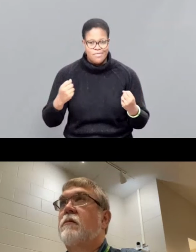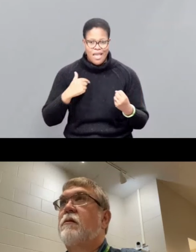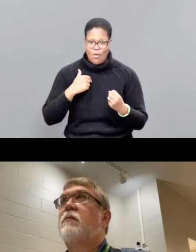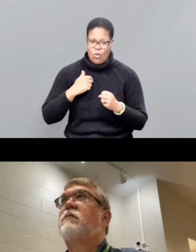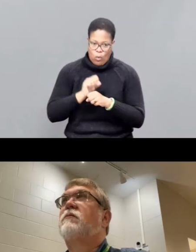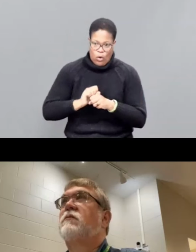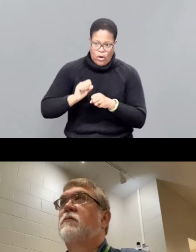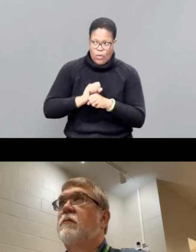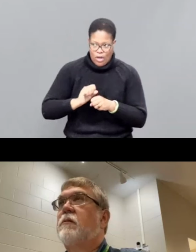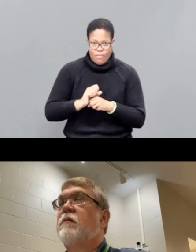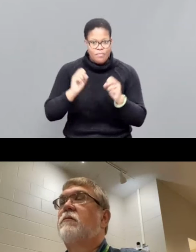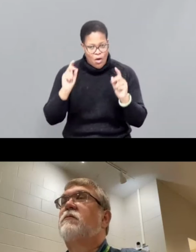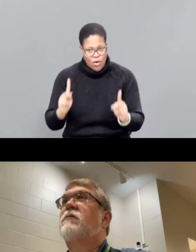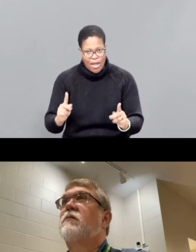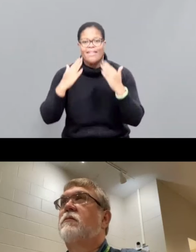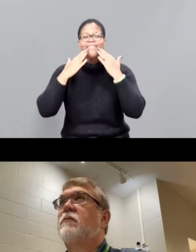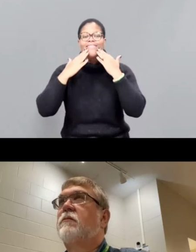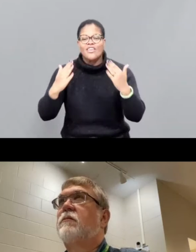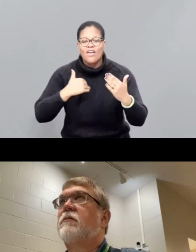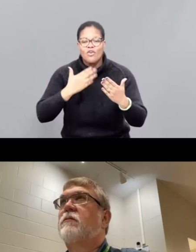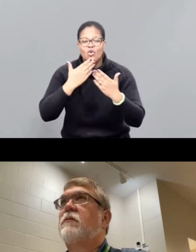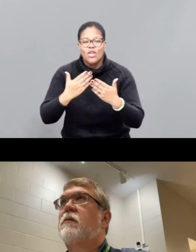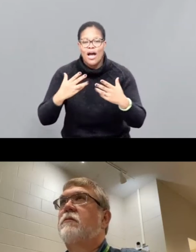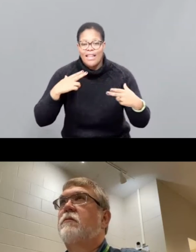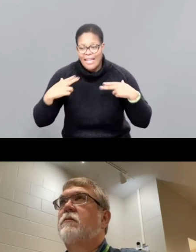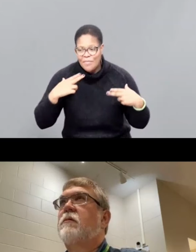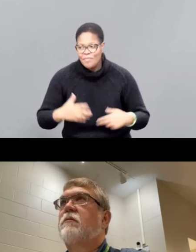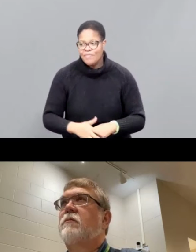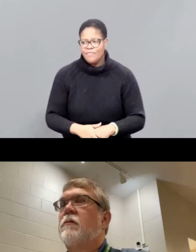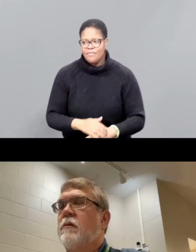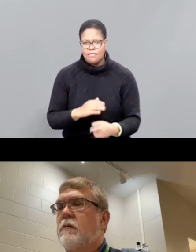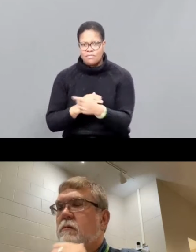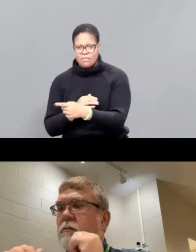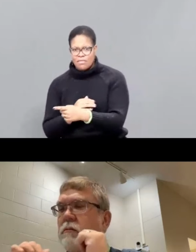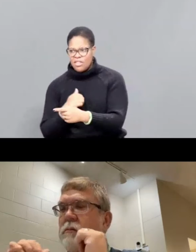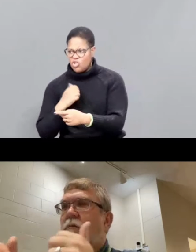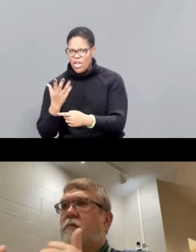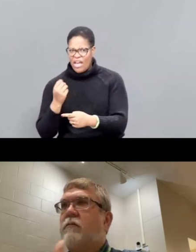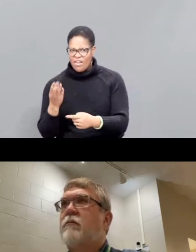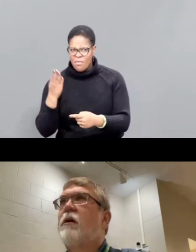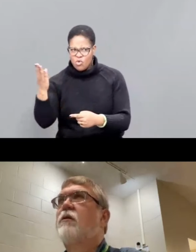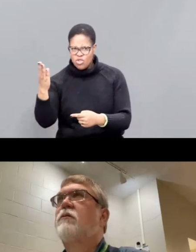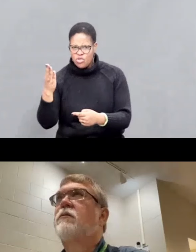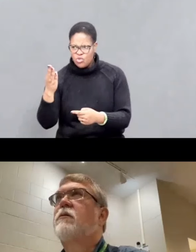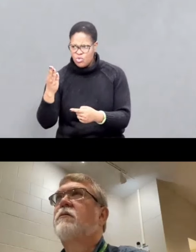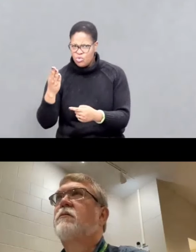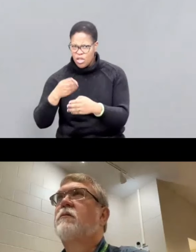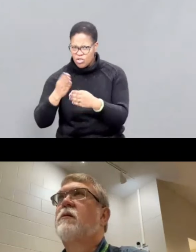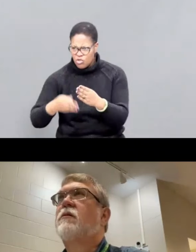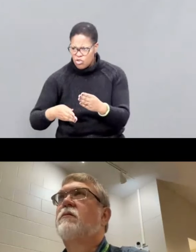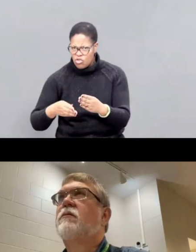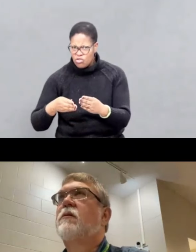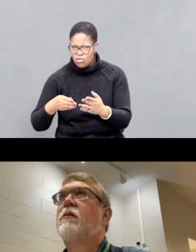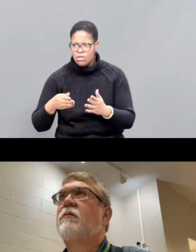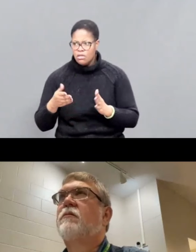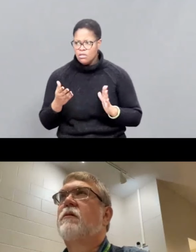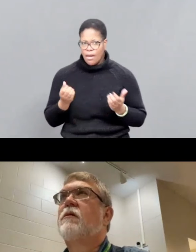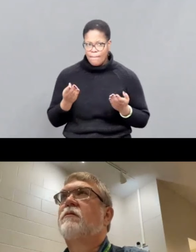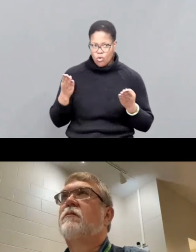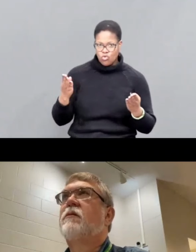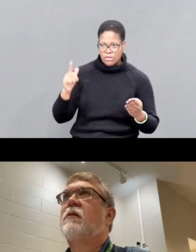I'll tell you that. So, okay, thank you and have a good holiday. Did you have a motion to adjourn? You did. In a second, okay. Yeah, motion